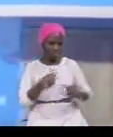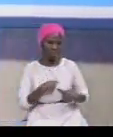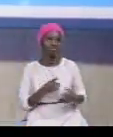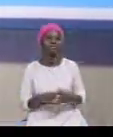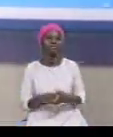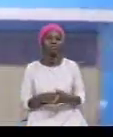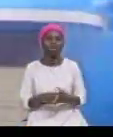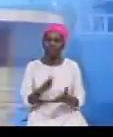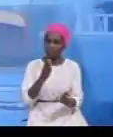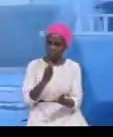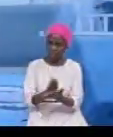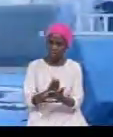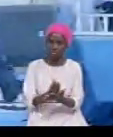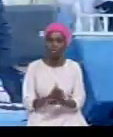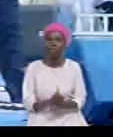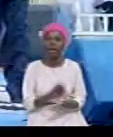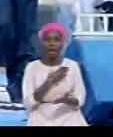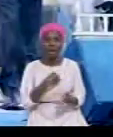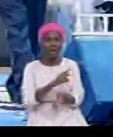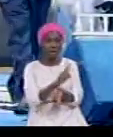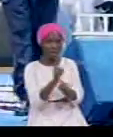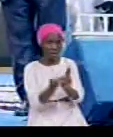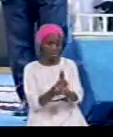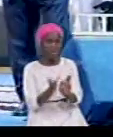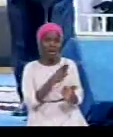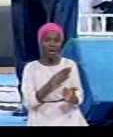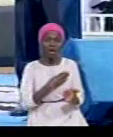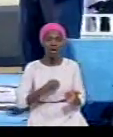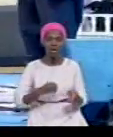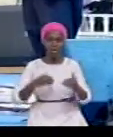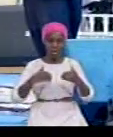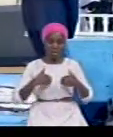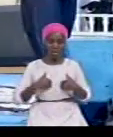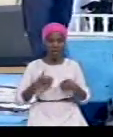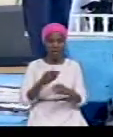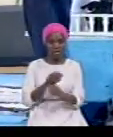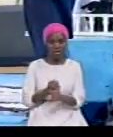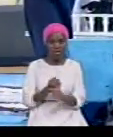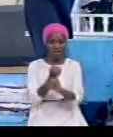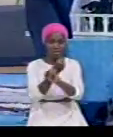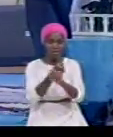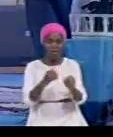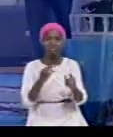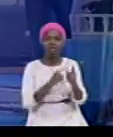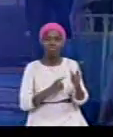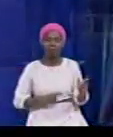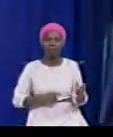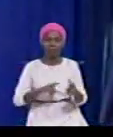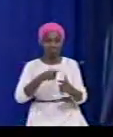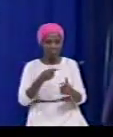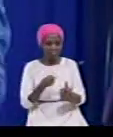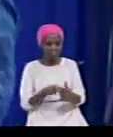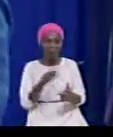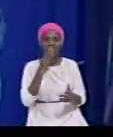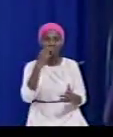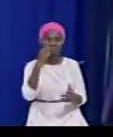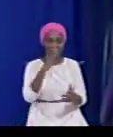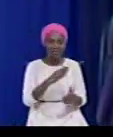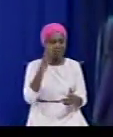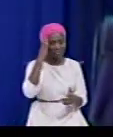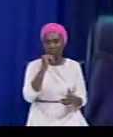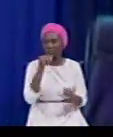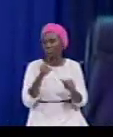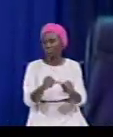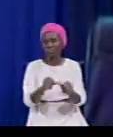sins. Repent and have the salvation of the Lord, and then evil will not continue.